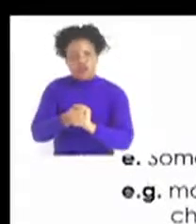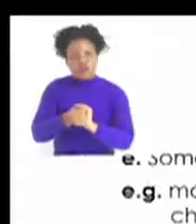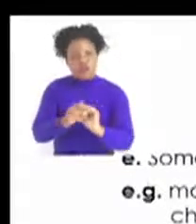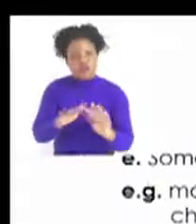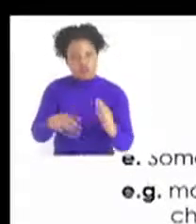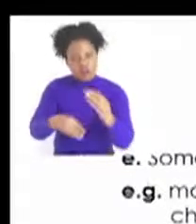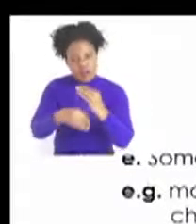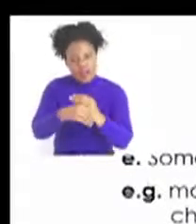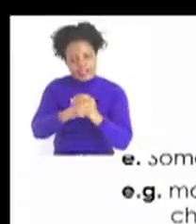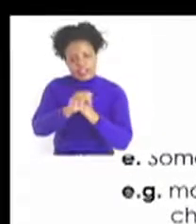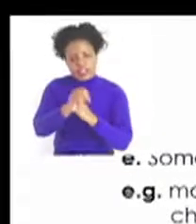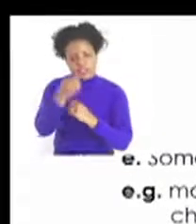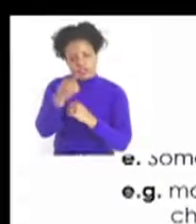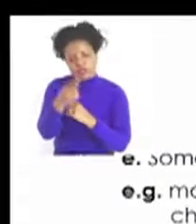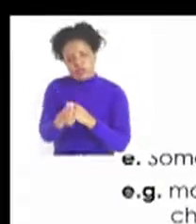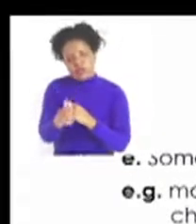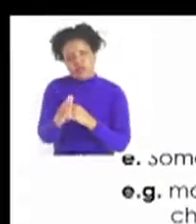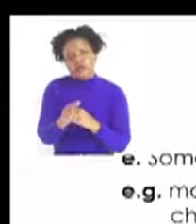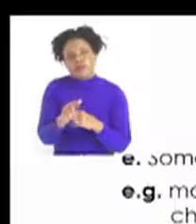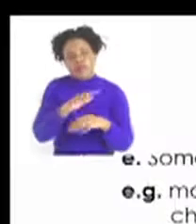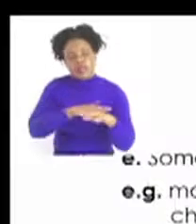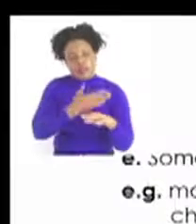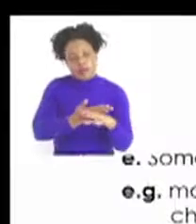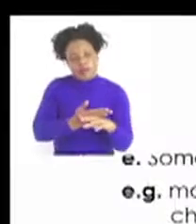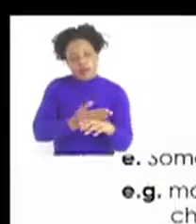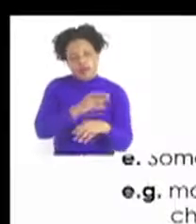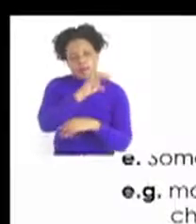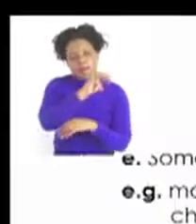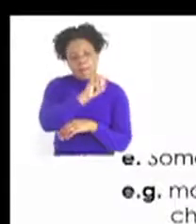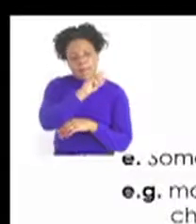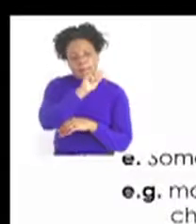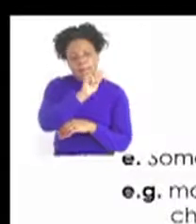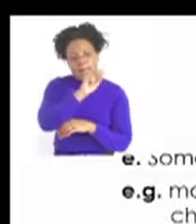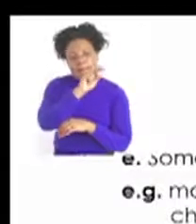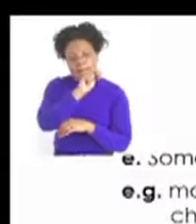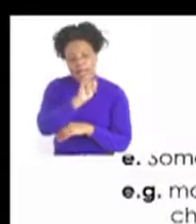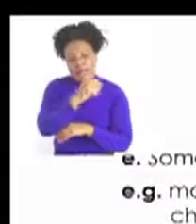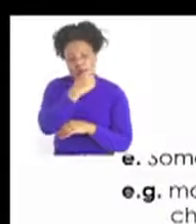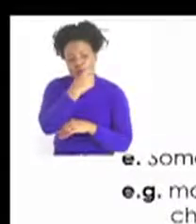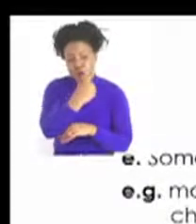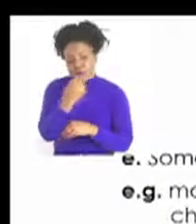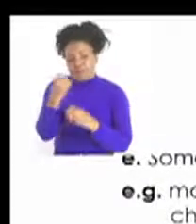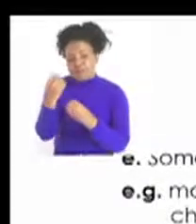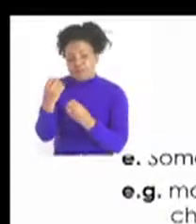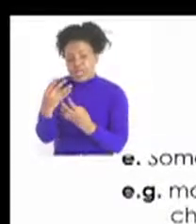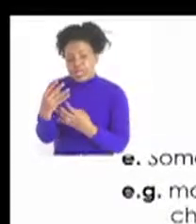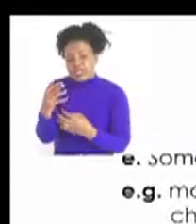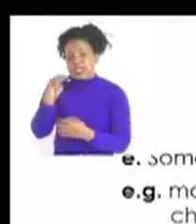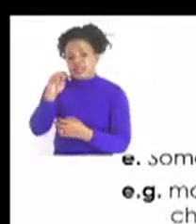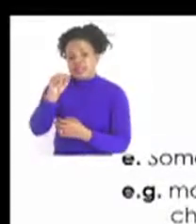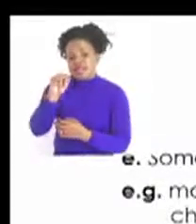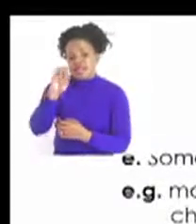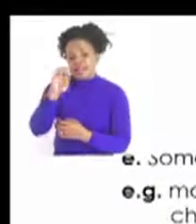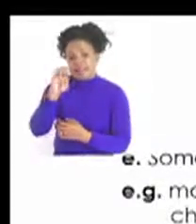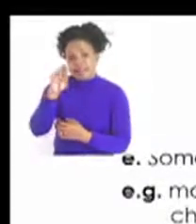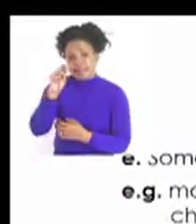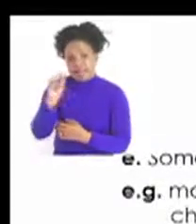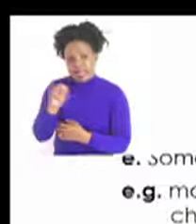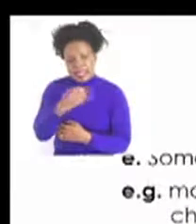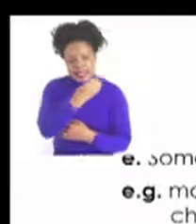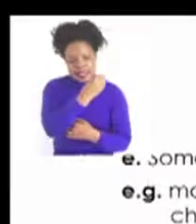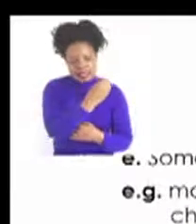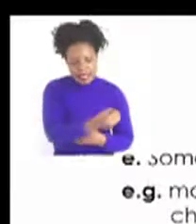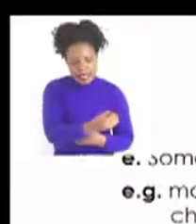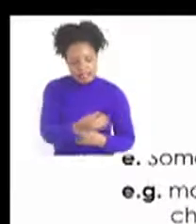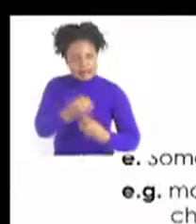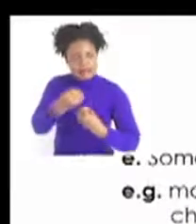Man becomes men with an E. Child, children. Foot,